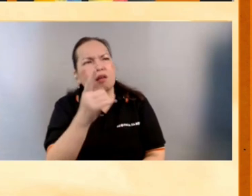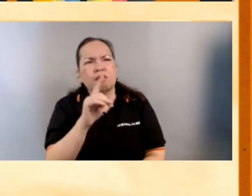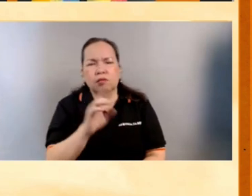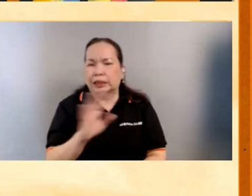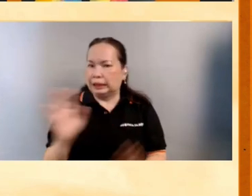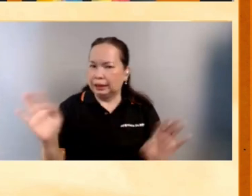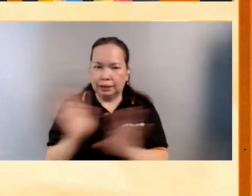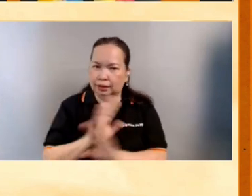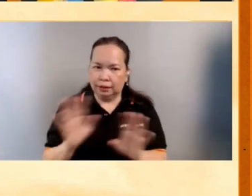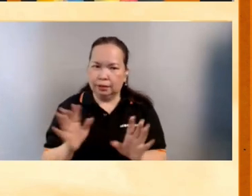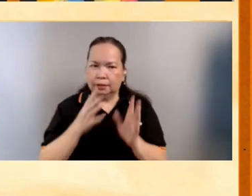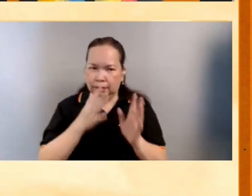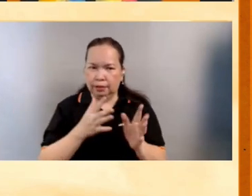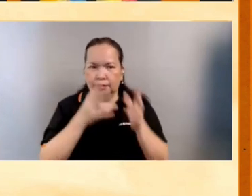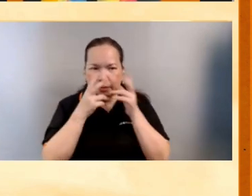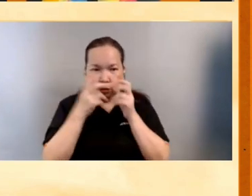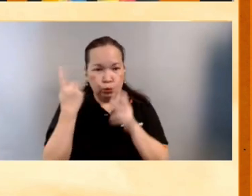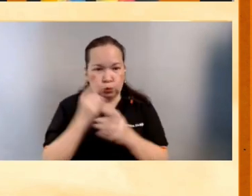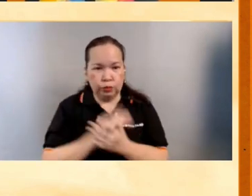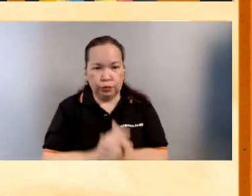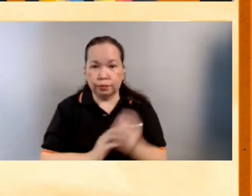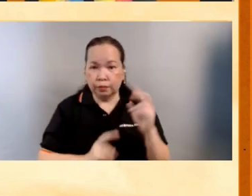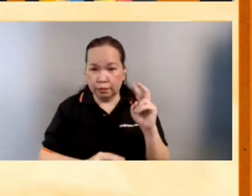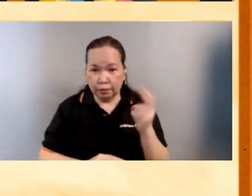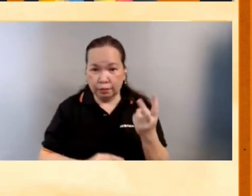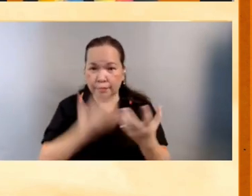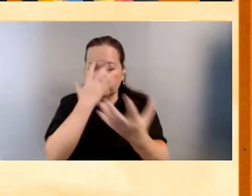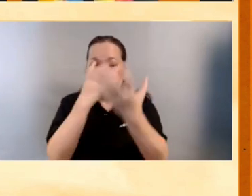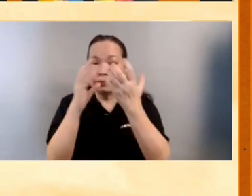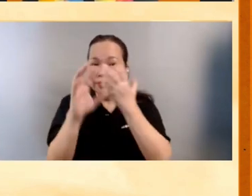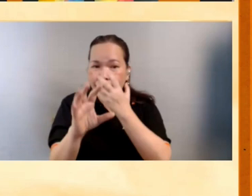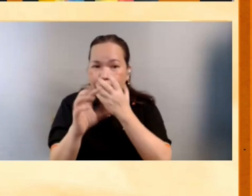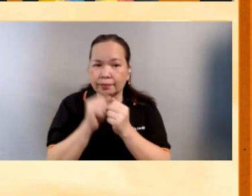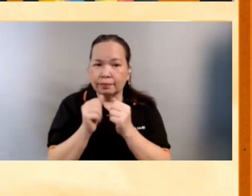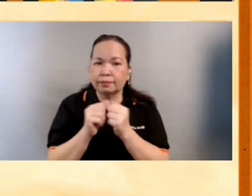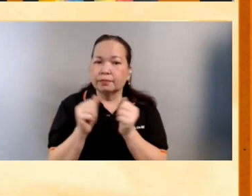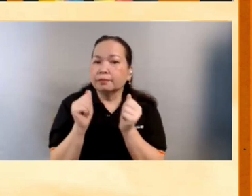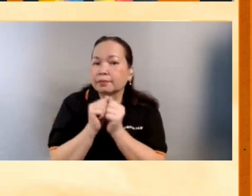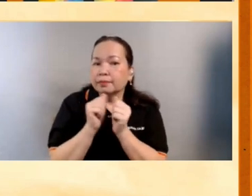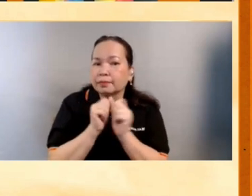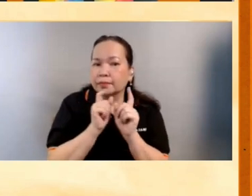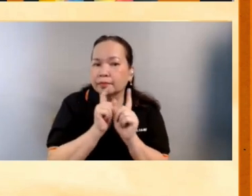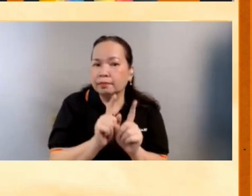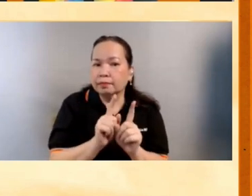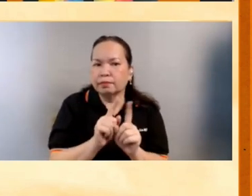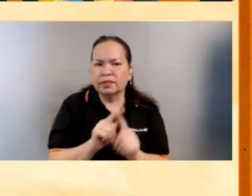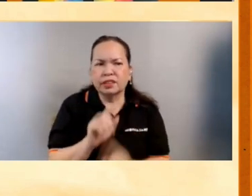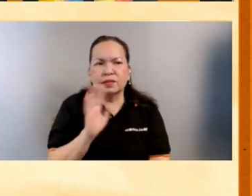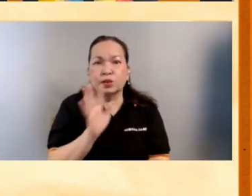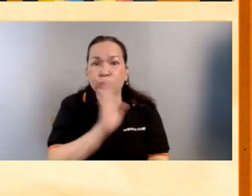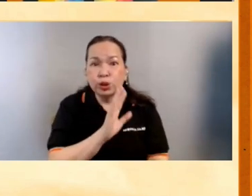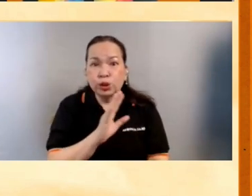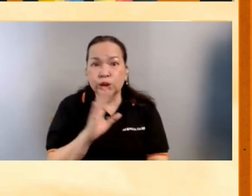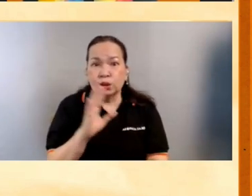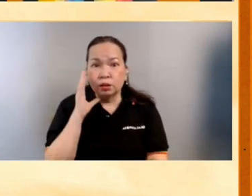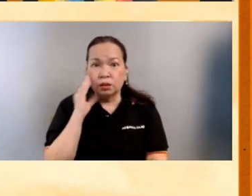common. Okay, we know this. Empathize, accompany the person, and never trivialize feelings. Parang